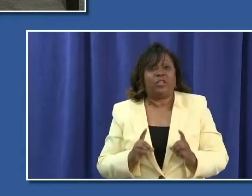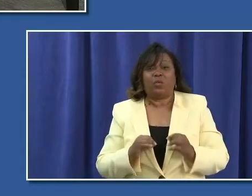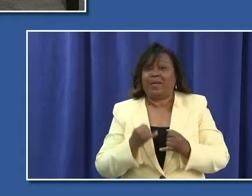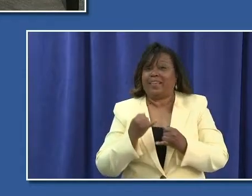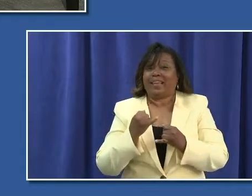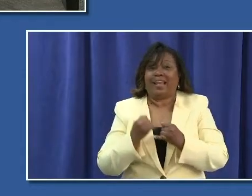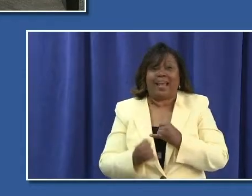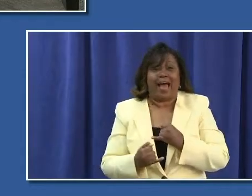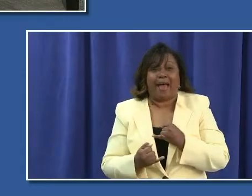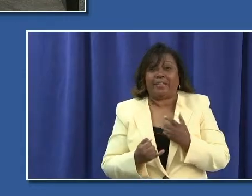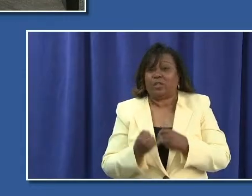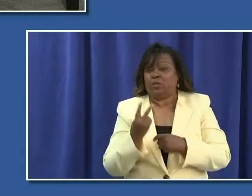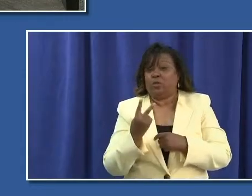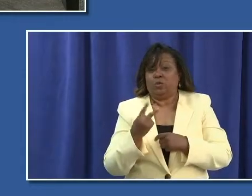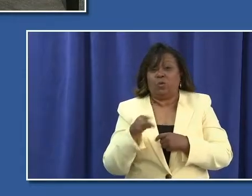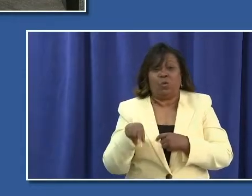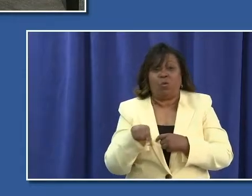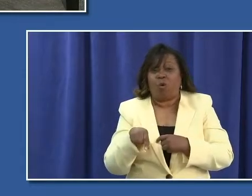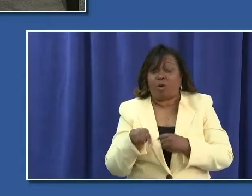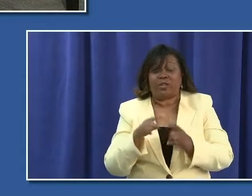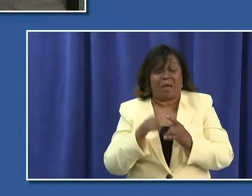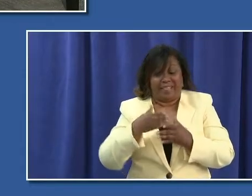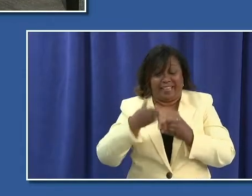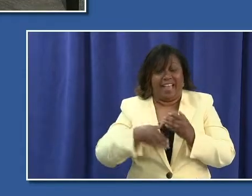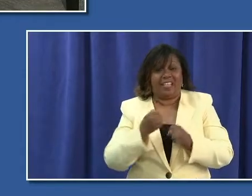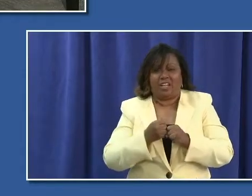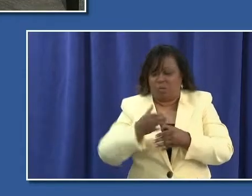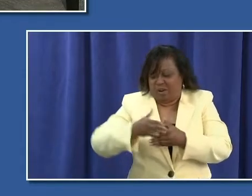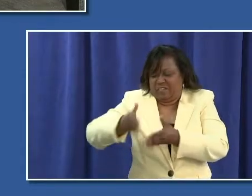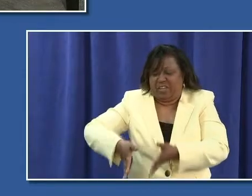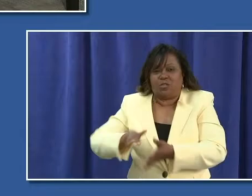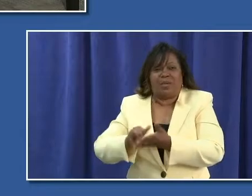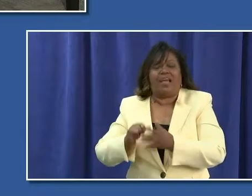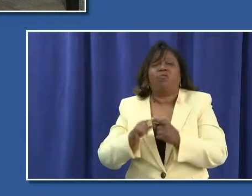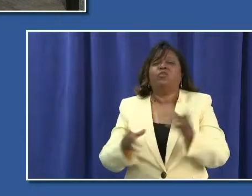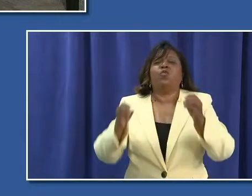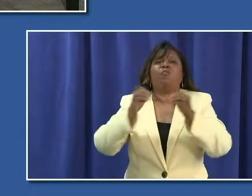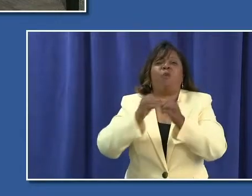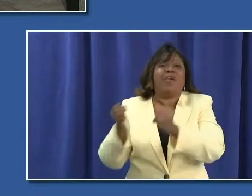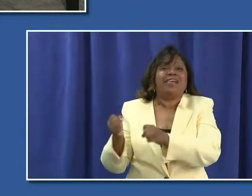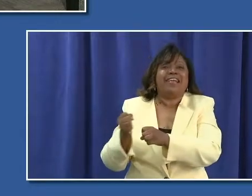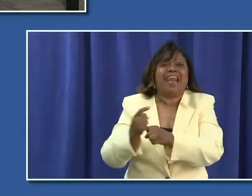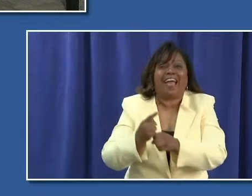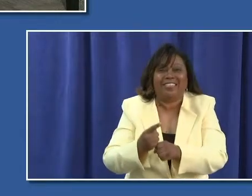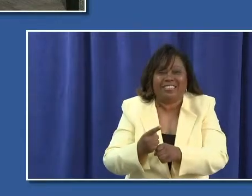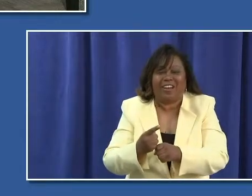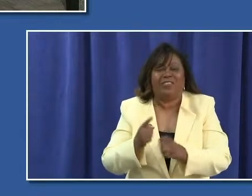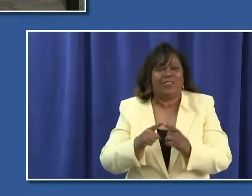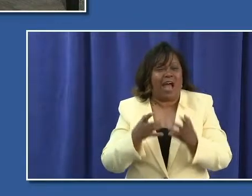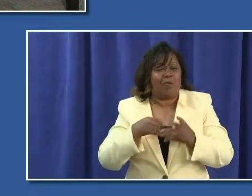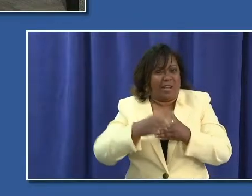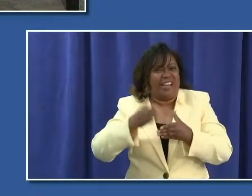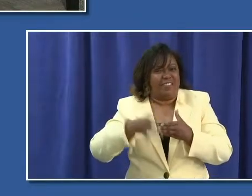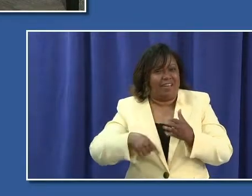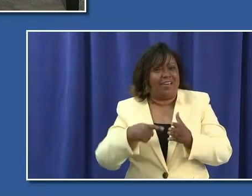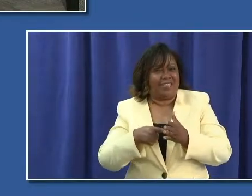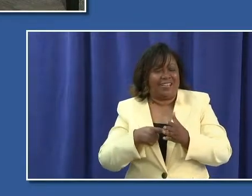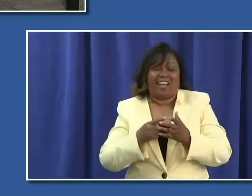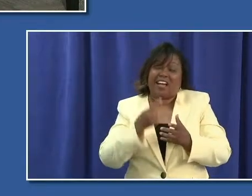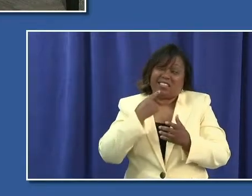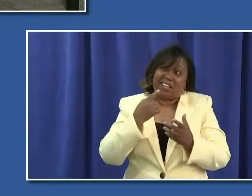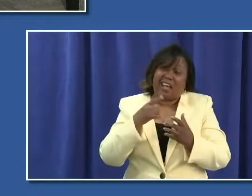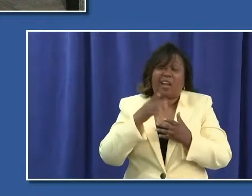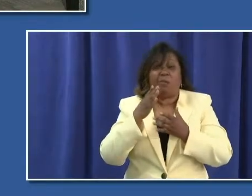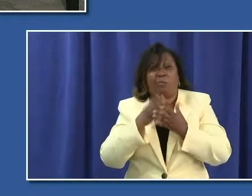the last 2 quarters here, and by the end of the year we'll be done with that. We want to do more next year. So I want to finish this by saying